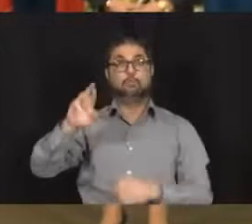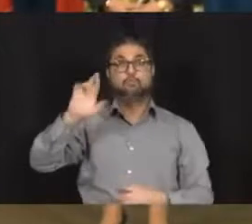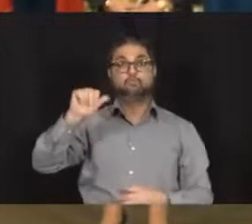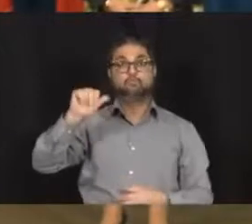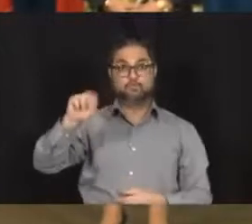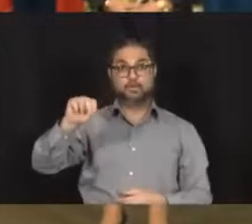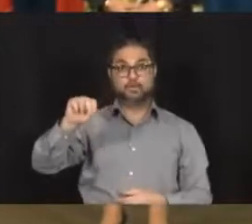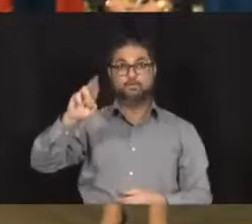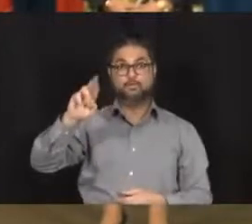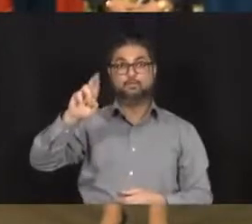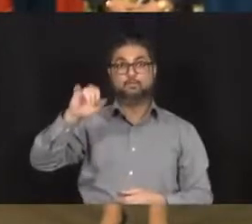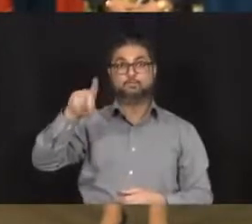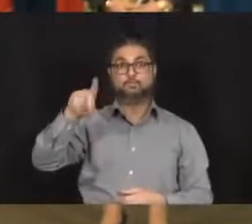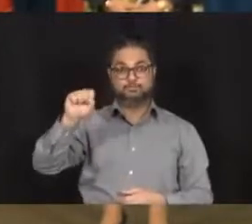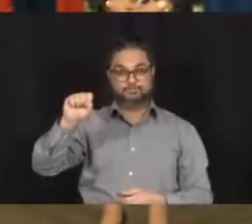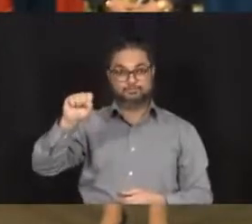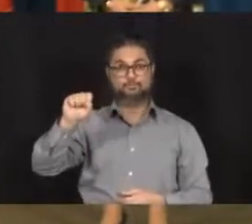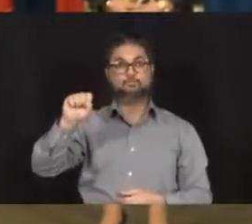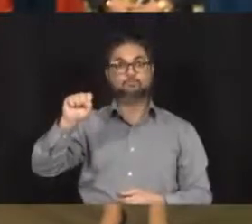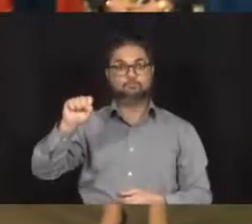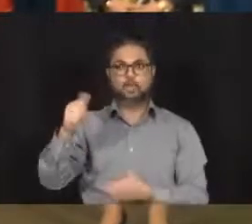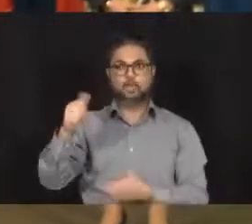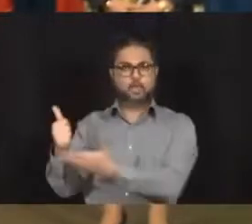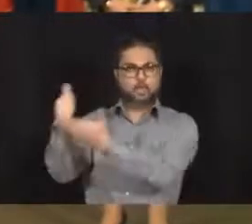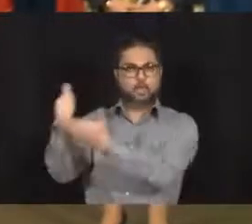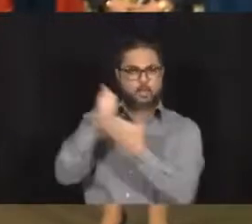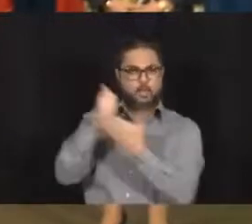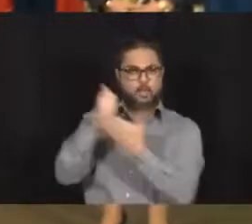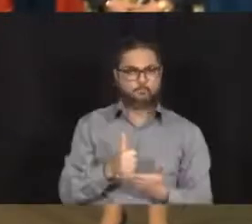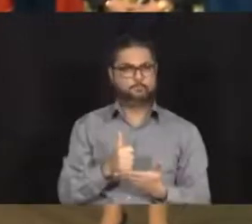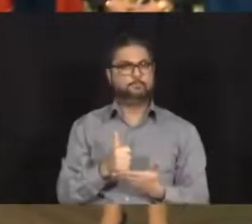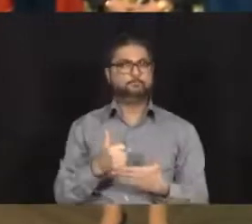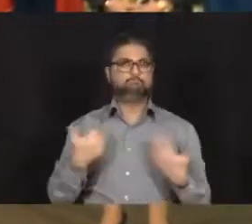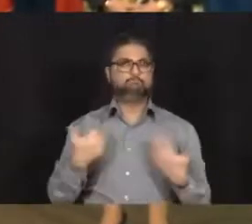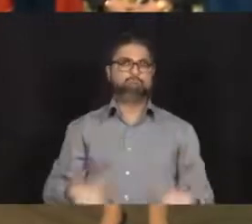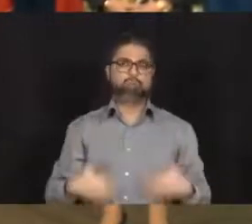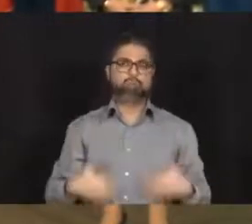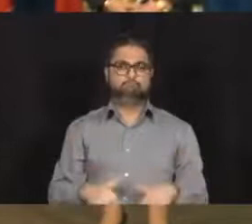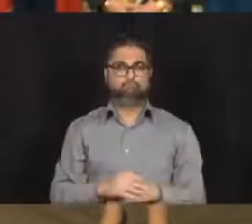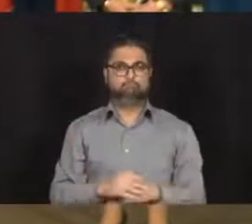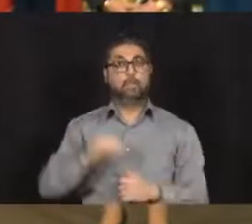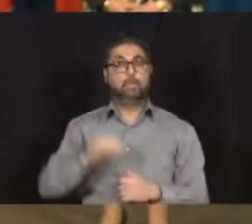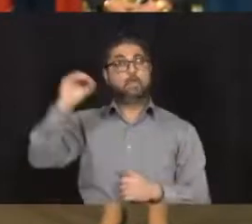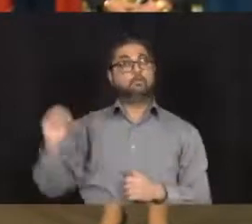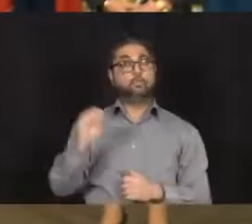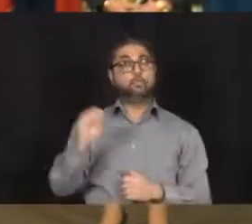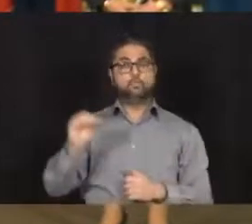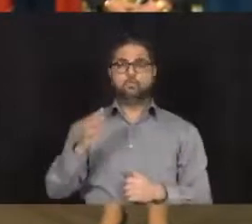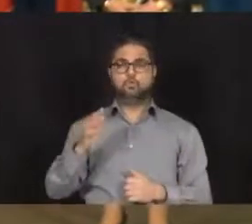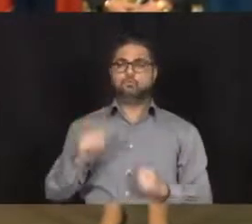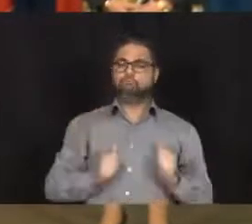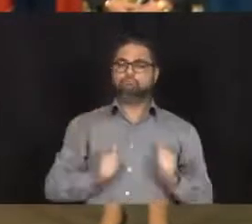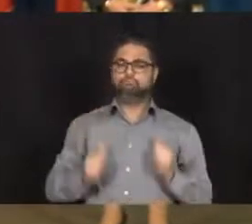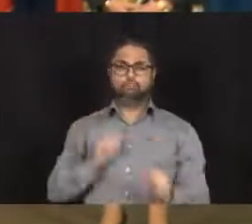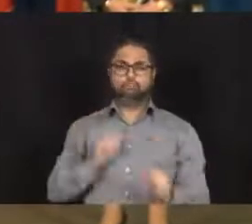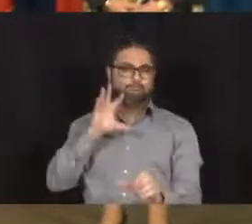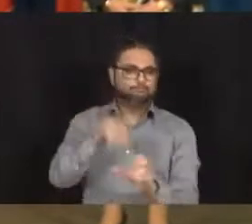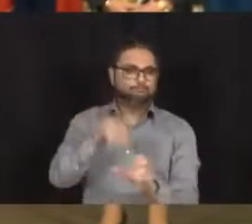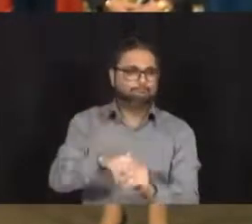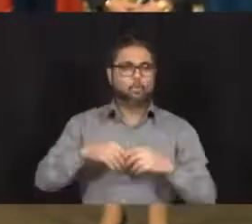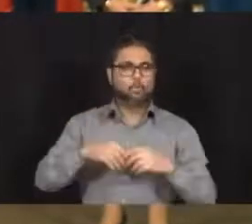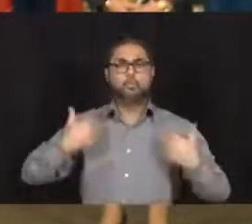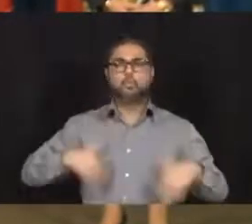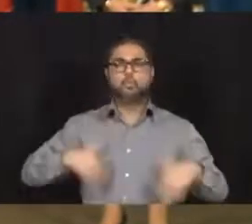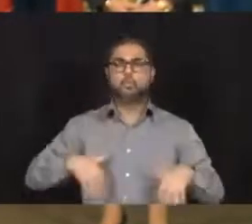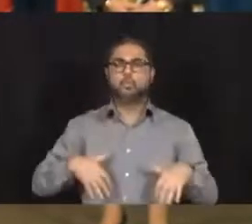is rising to the occasion. The frontline healthcare heroes to the everyday heroes, doing everything they